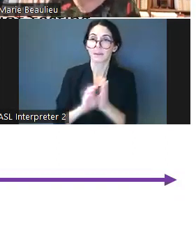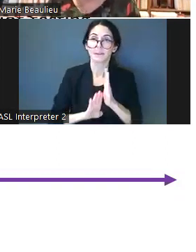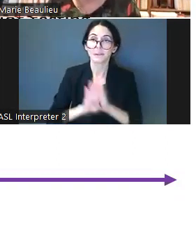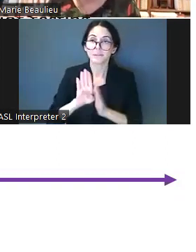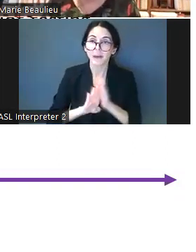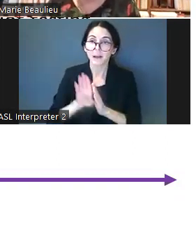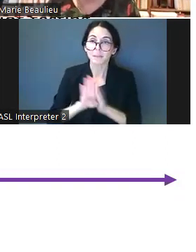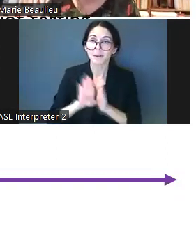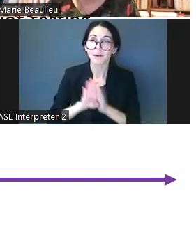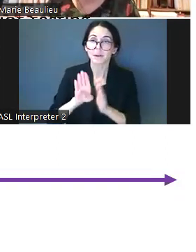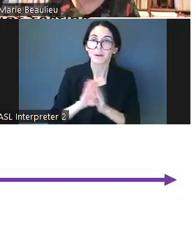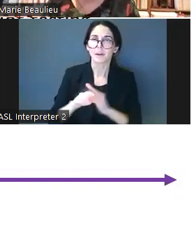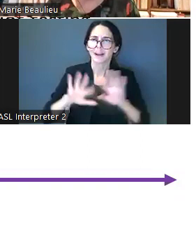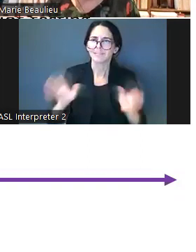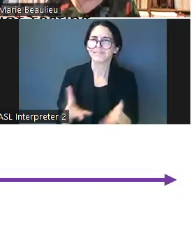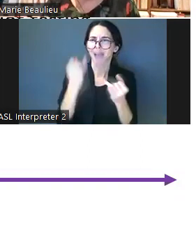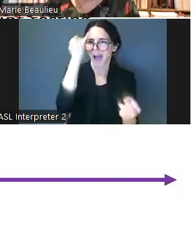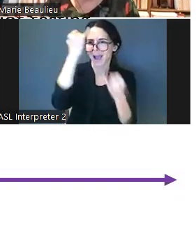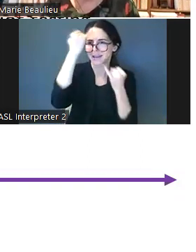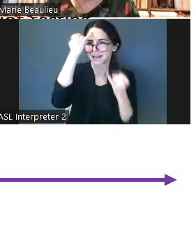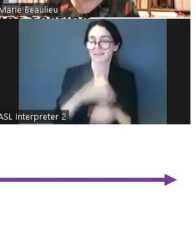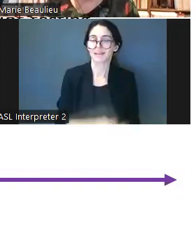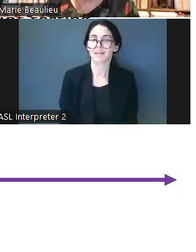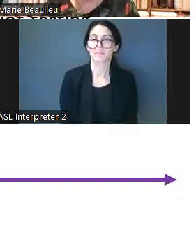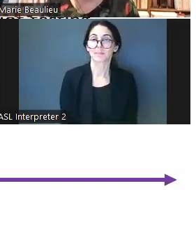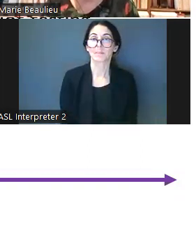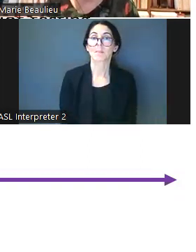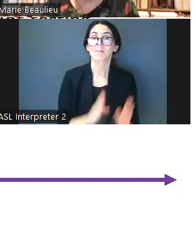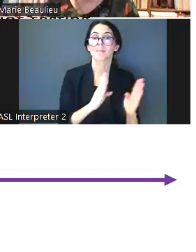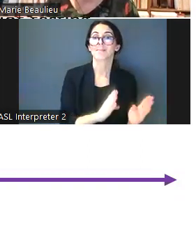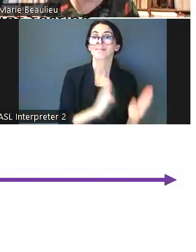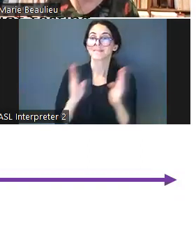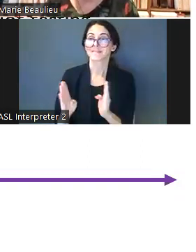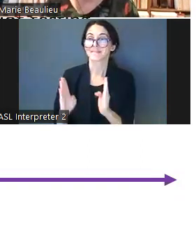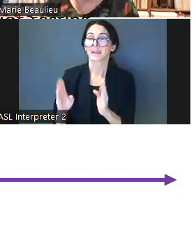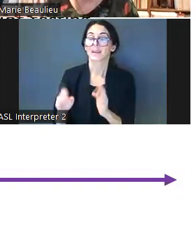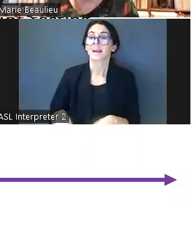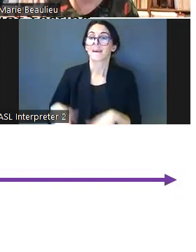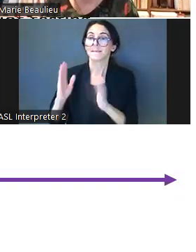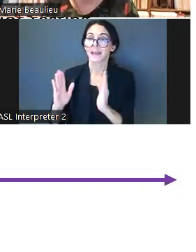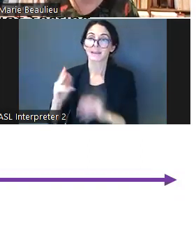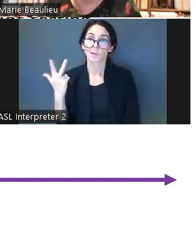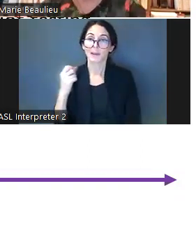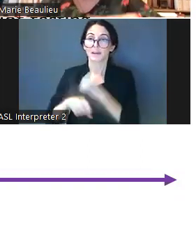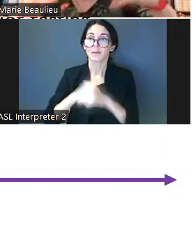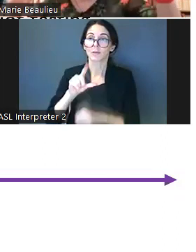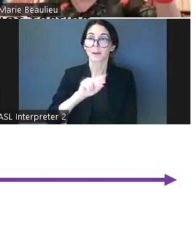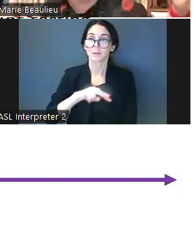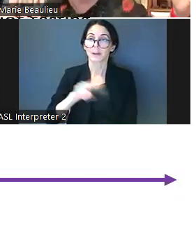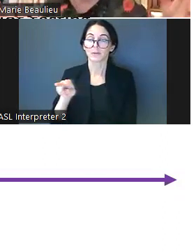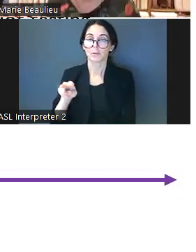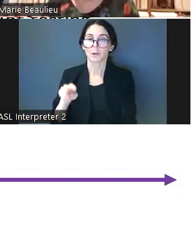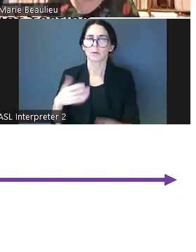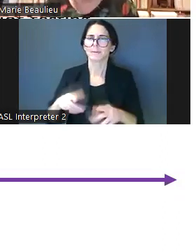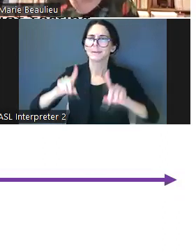push forward different ideas. And in 2022, phase 3, well, we did the testing of our